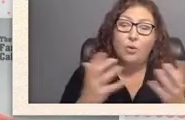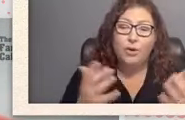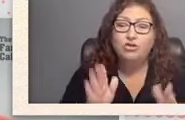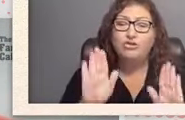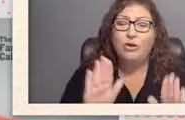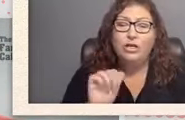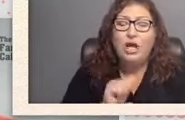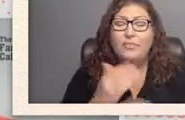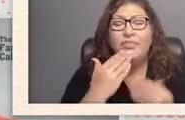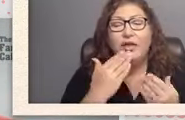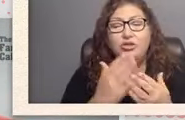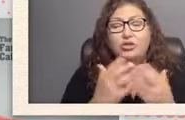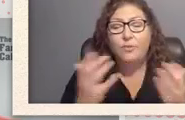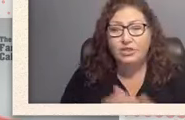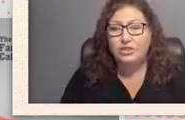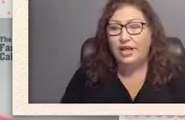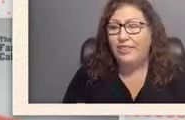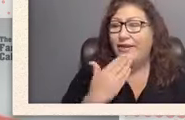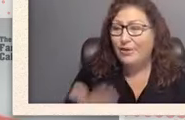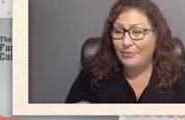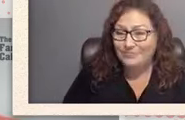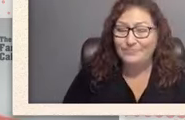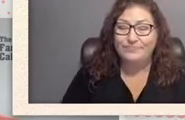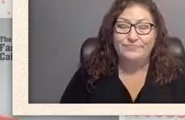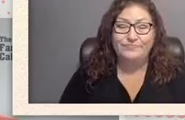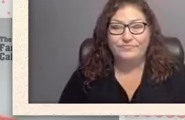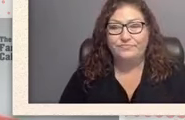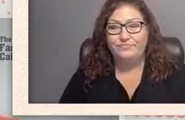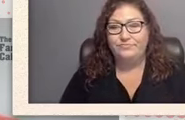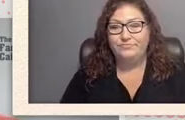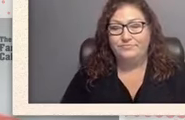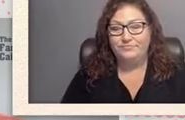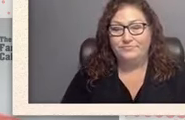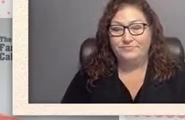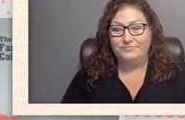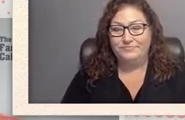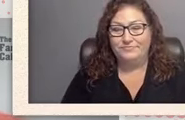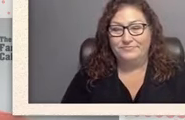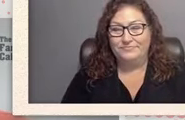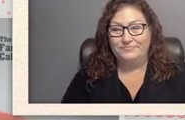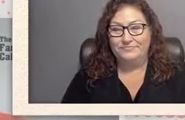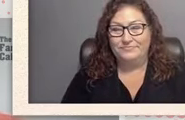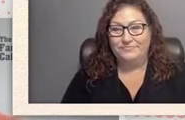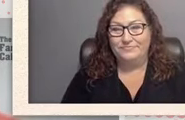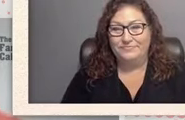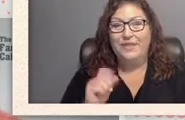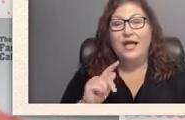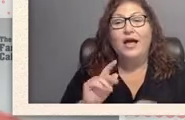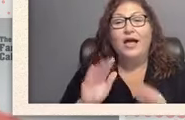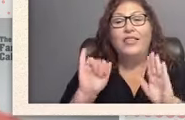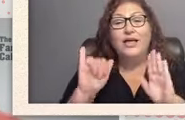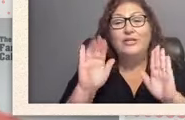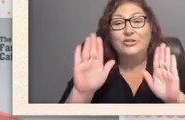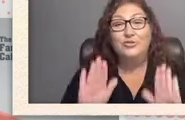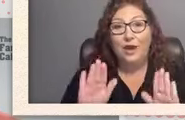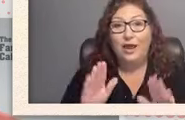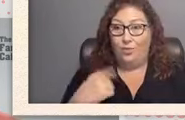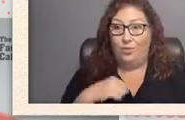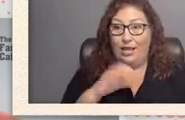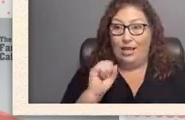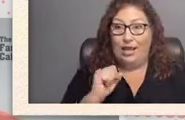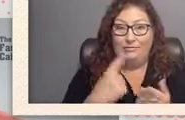so much. Yes, Thank you. Thank you. Well, that's great that we were able to cover voting there. I know